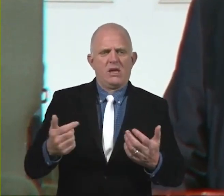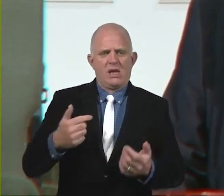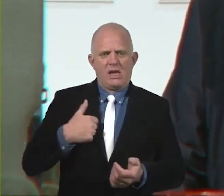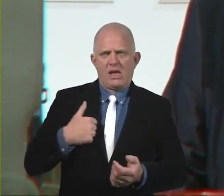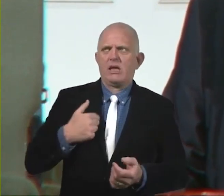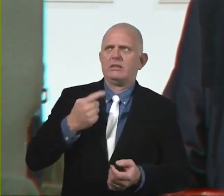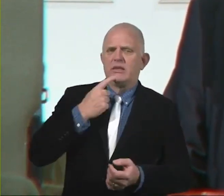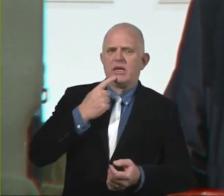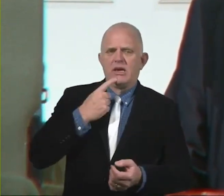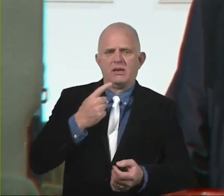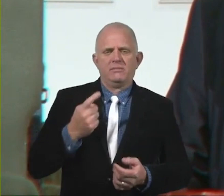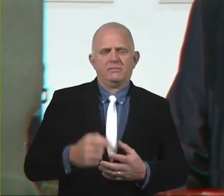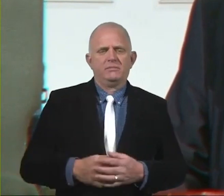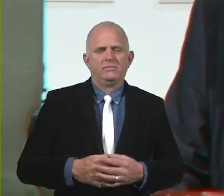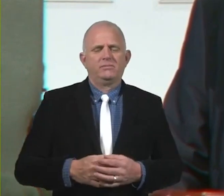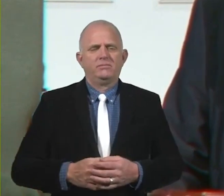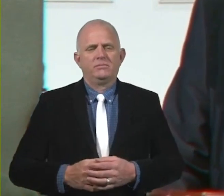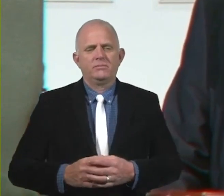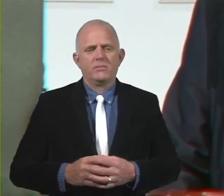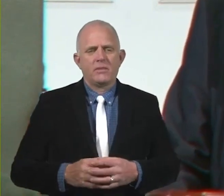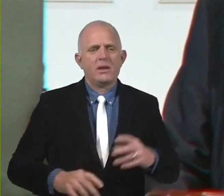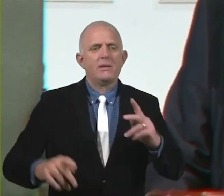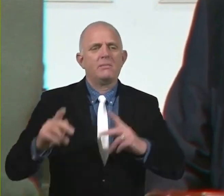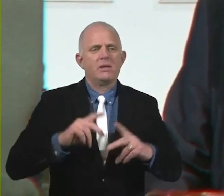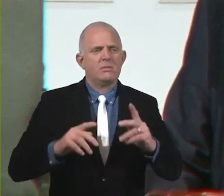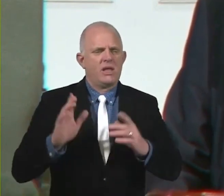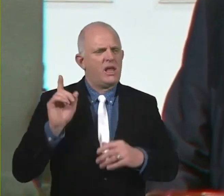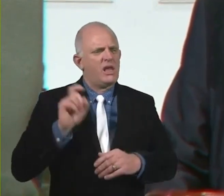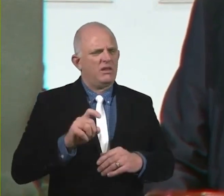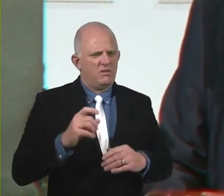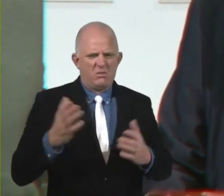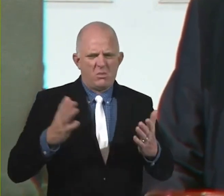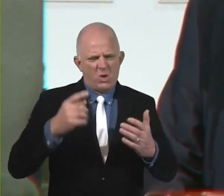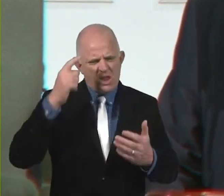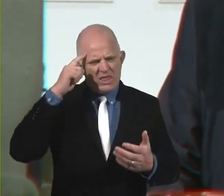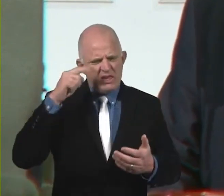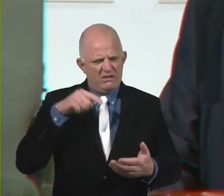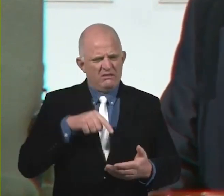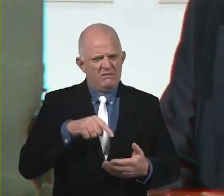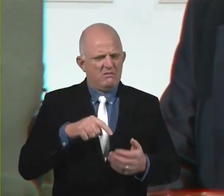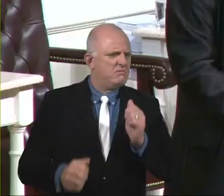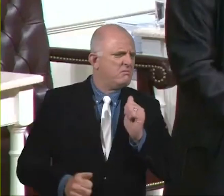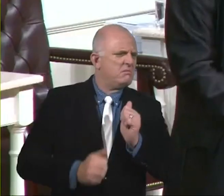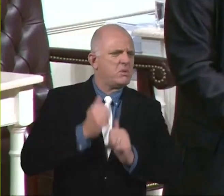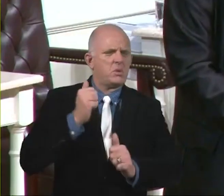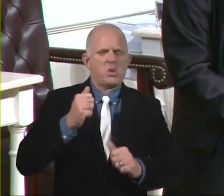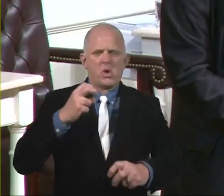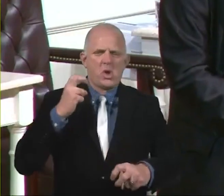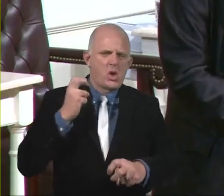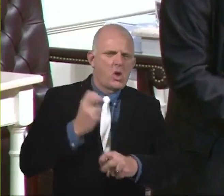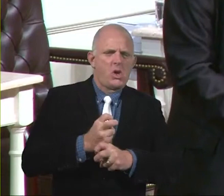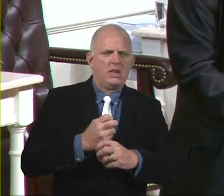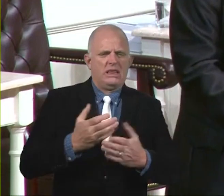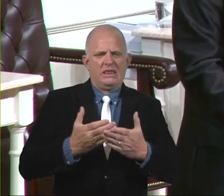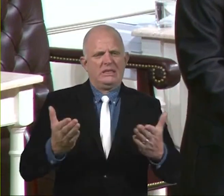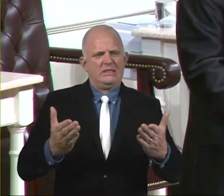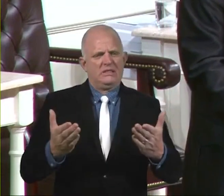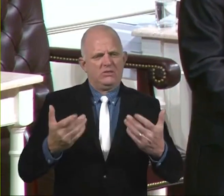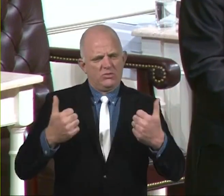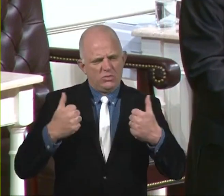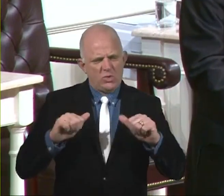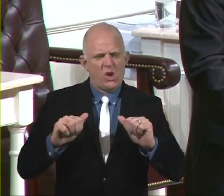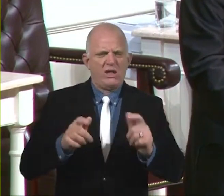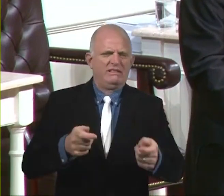say? You know, people ask me, Dr. Williams, what do you think the hardest thing in the world to get Christians to do? I said, to